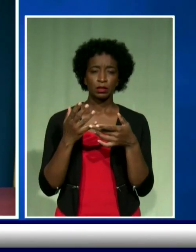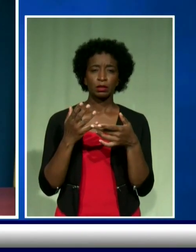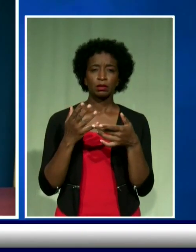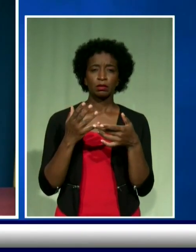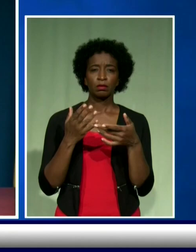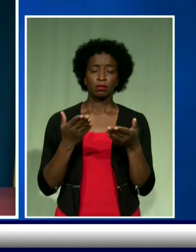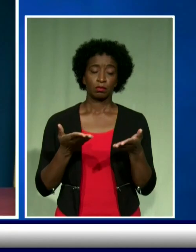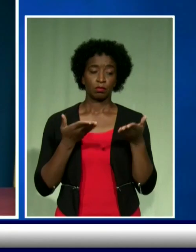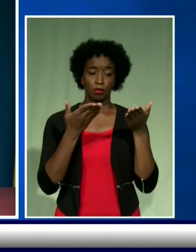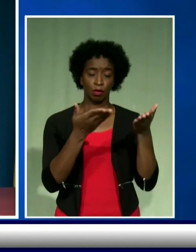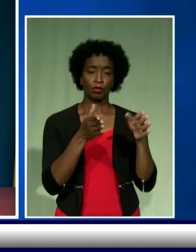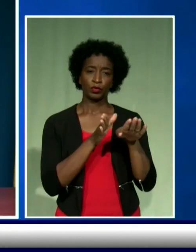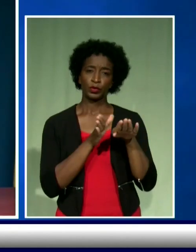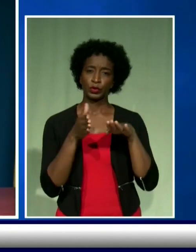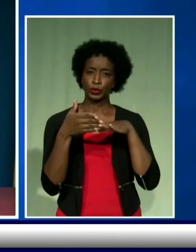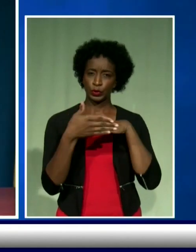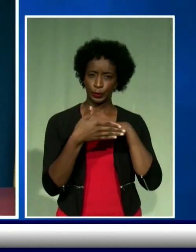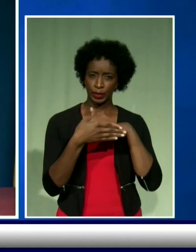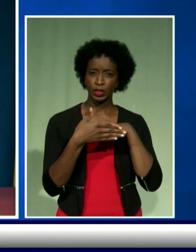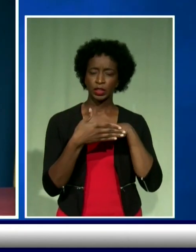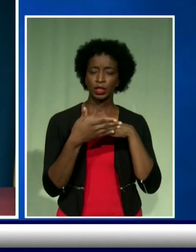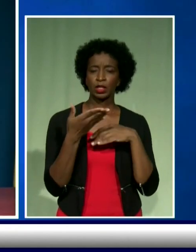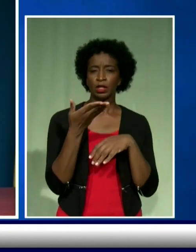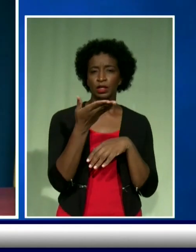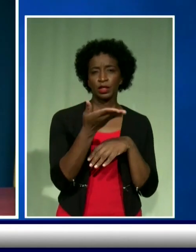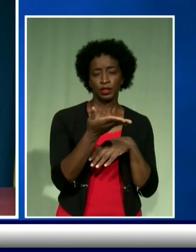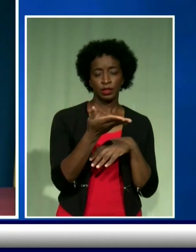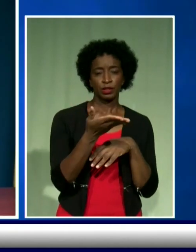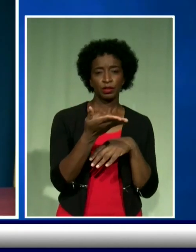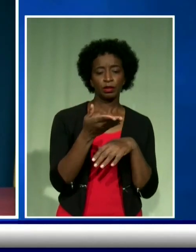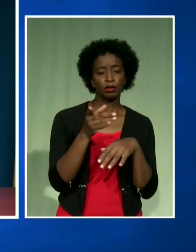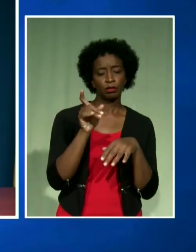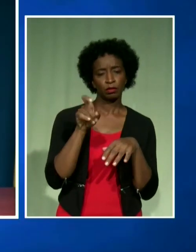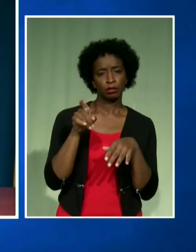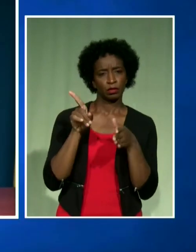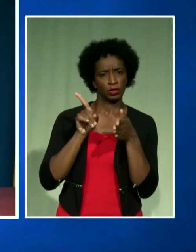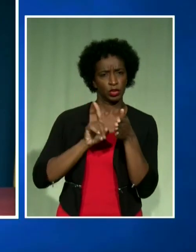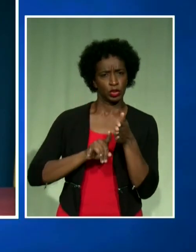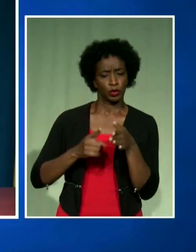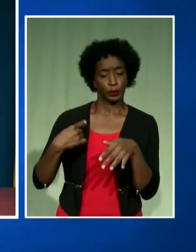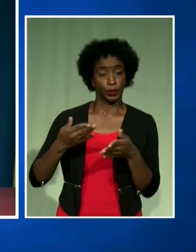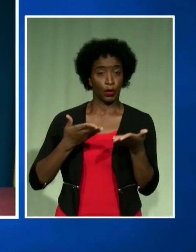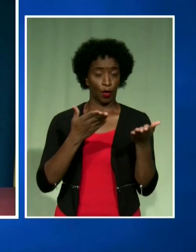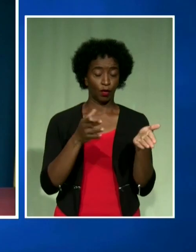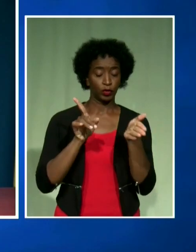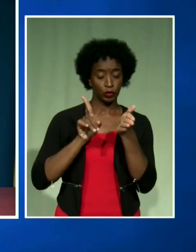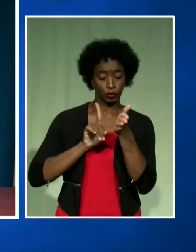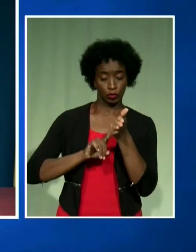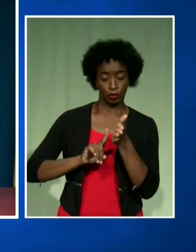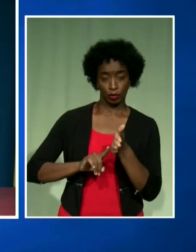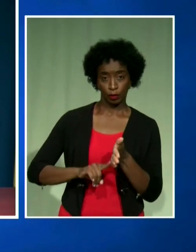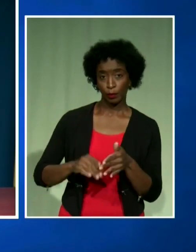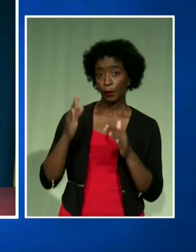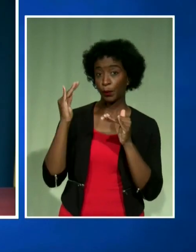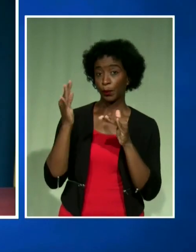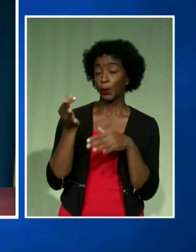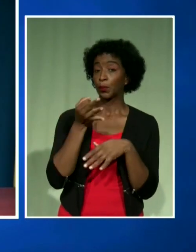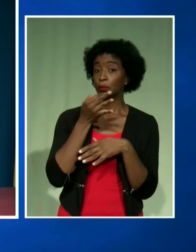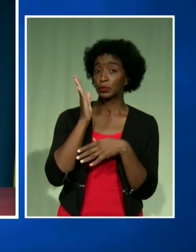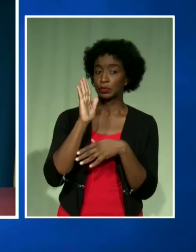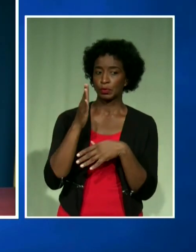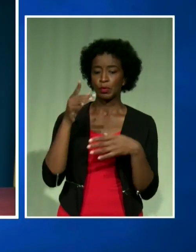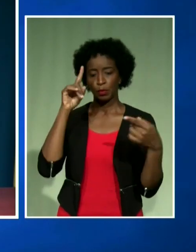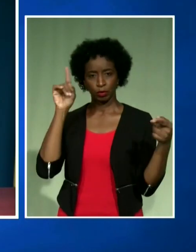General's office, and we are hoping that very shortly we are going to formalize that agreement. So we are